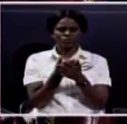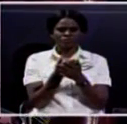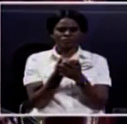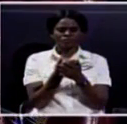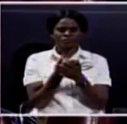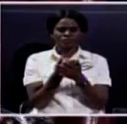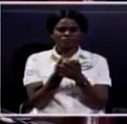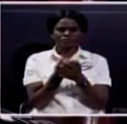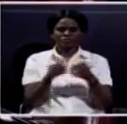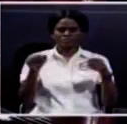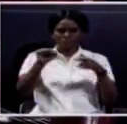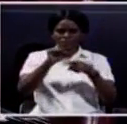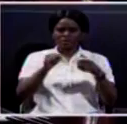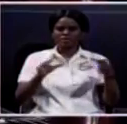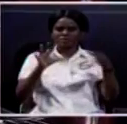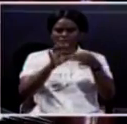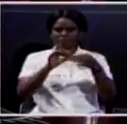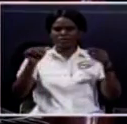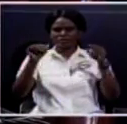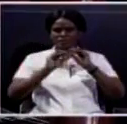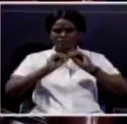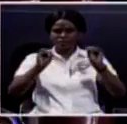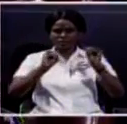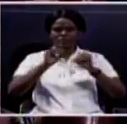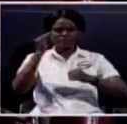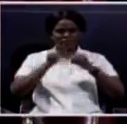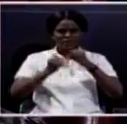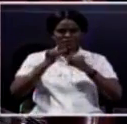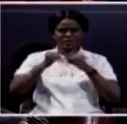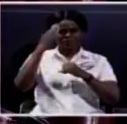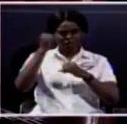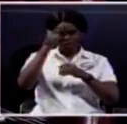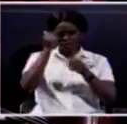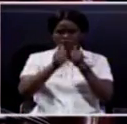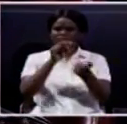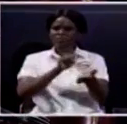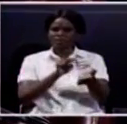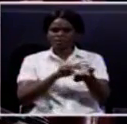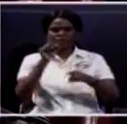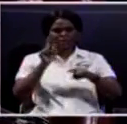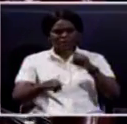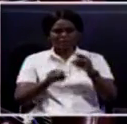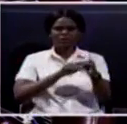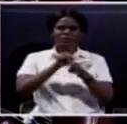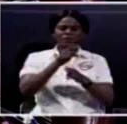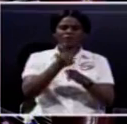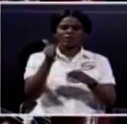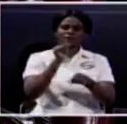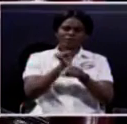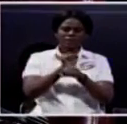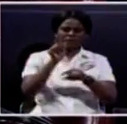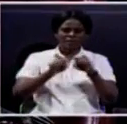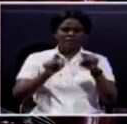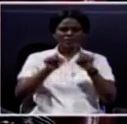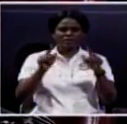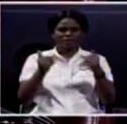they chose teaching as the last option, because they couldn't go for nursing, they couldn't go for any other profession, but teaching